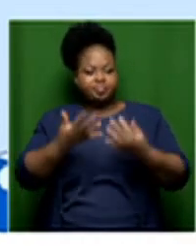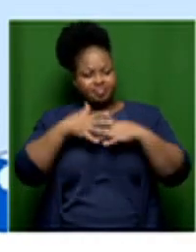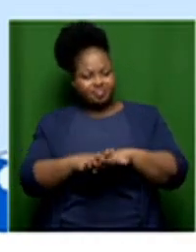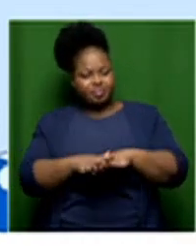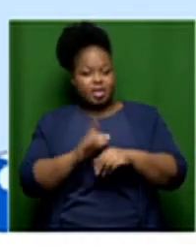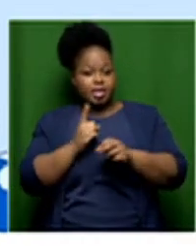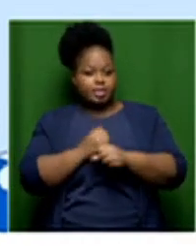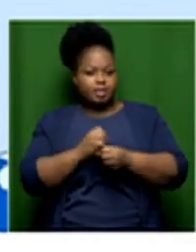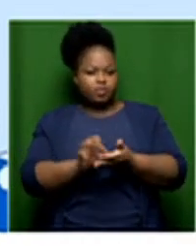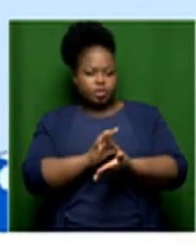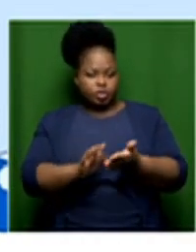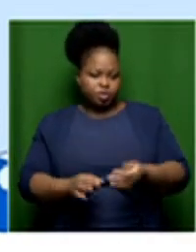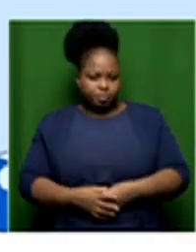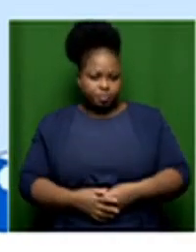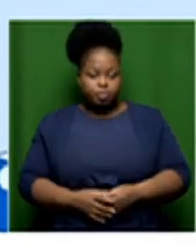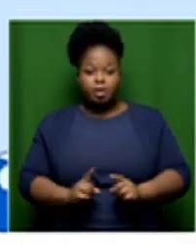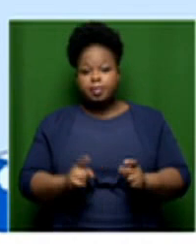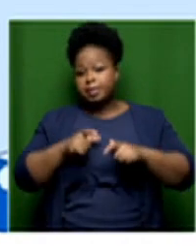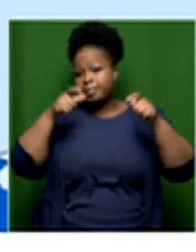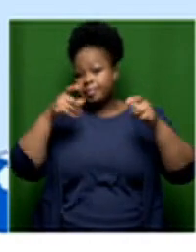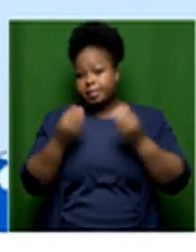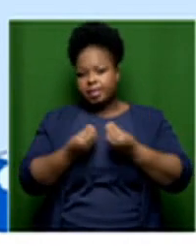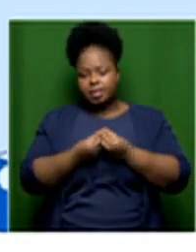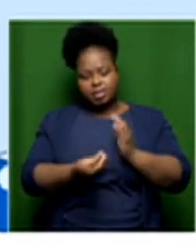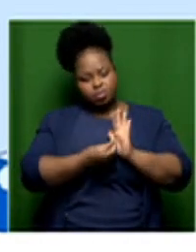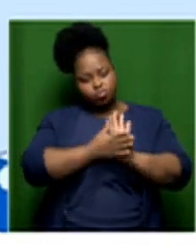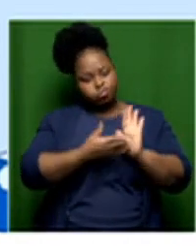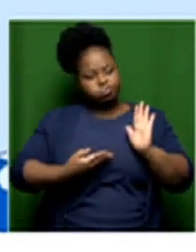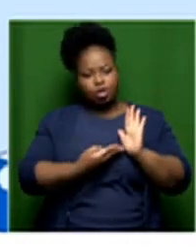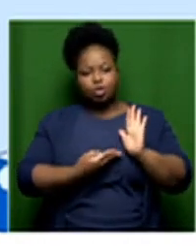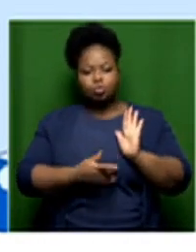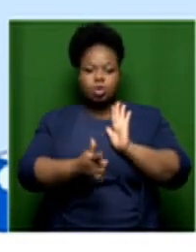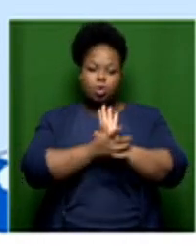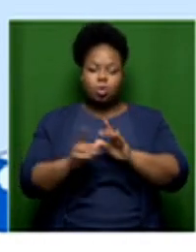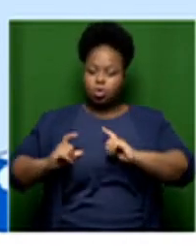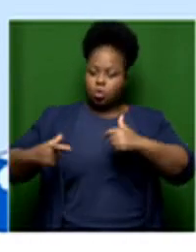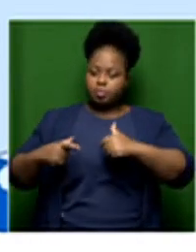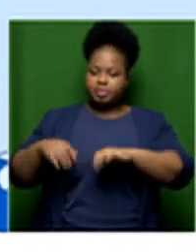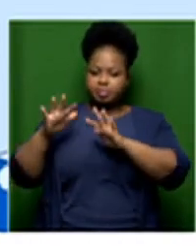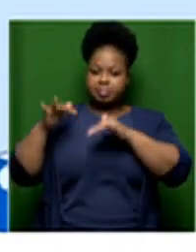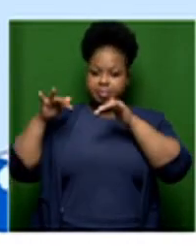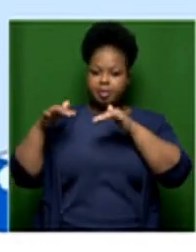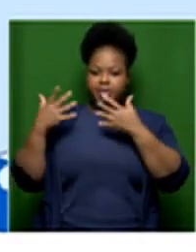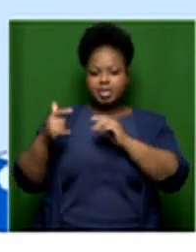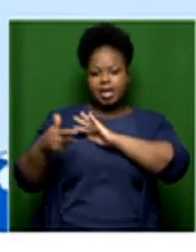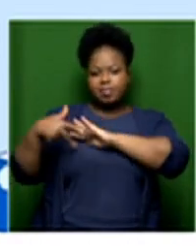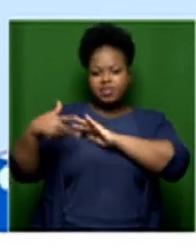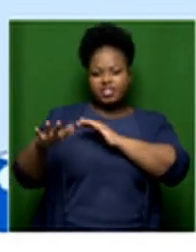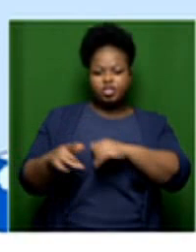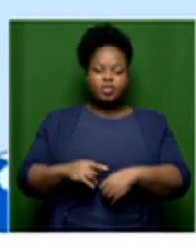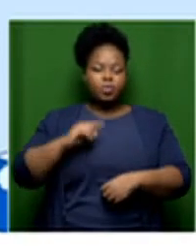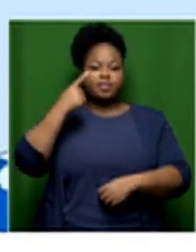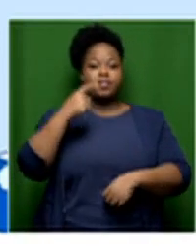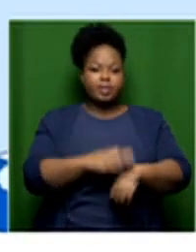law in next year's election. The big thing that is contained in the law that we are happy the committee has approved is that for the first time we can